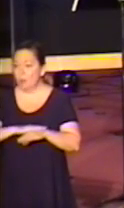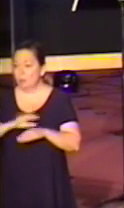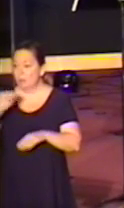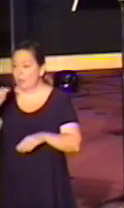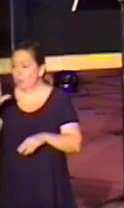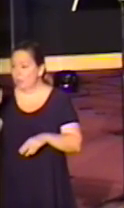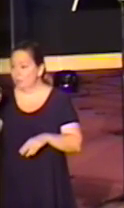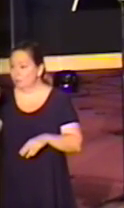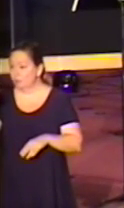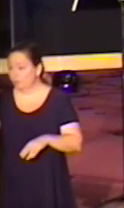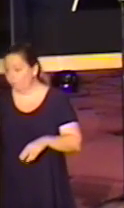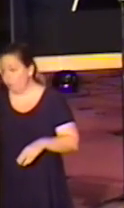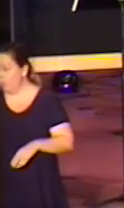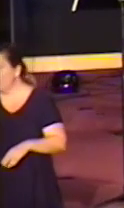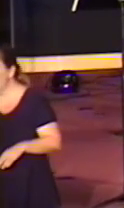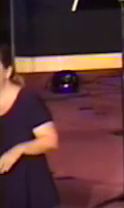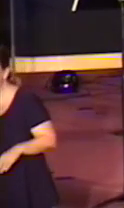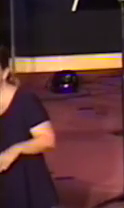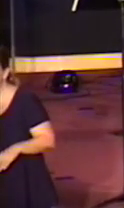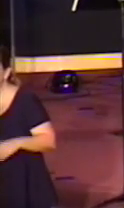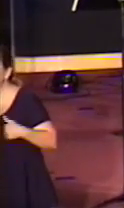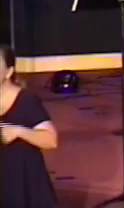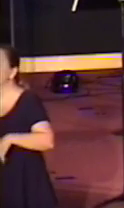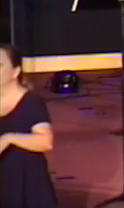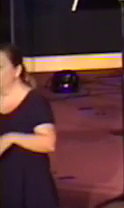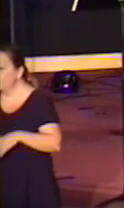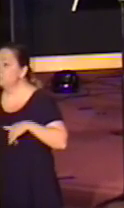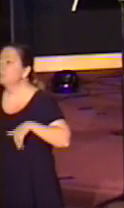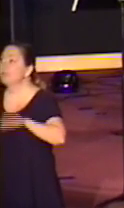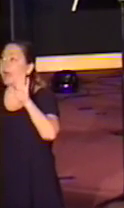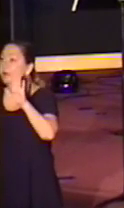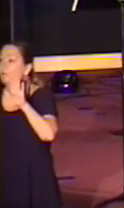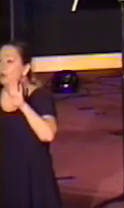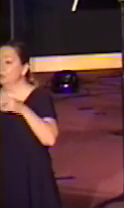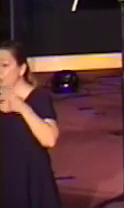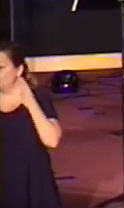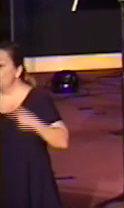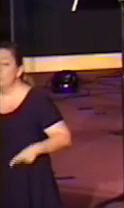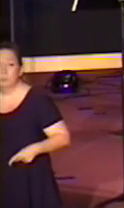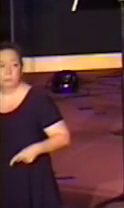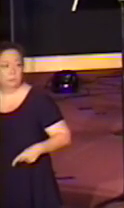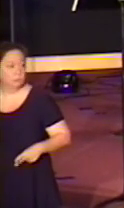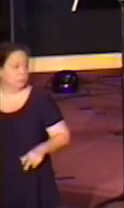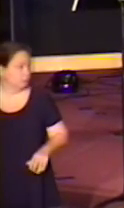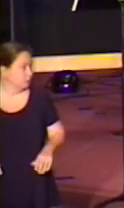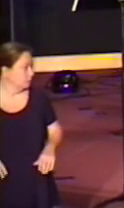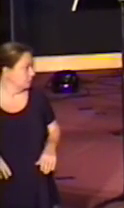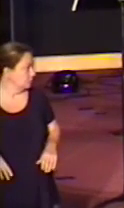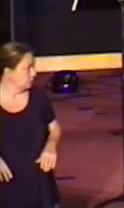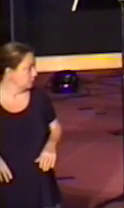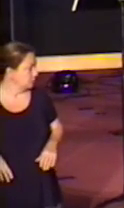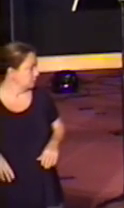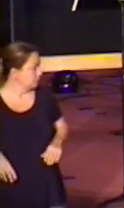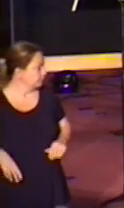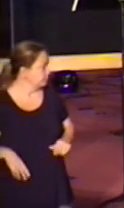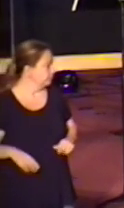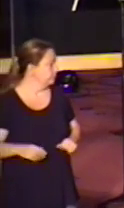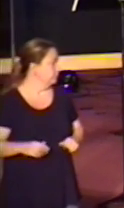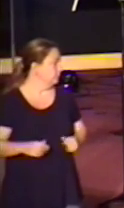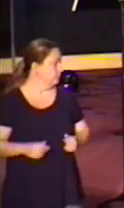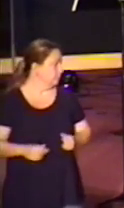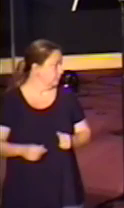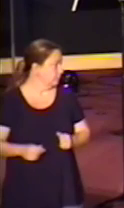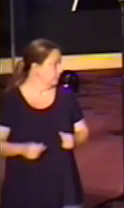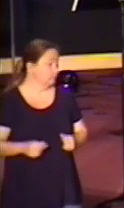was given to God by you personally to the priest. But also it was even poured right on the offering itself.